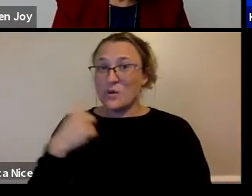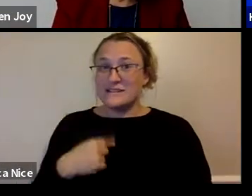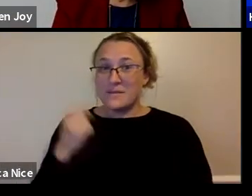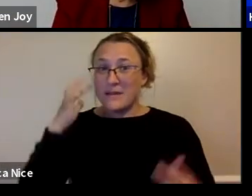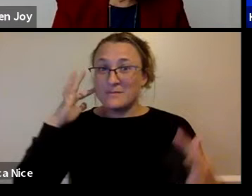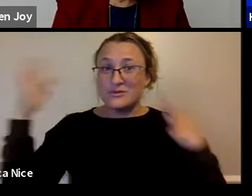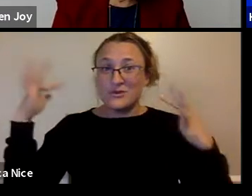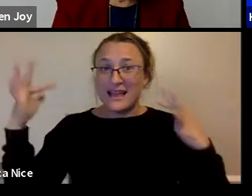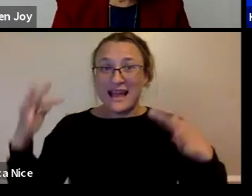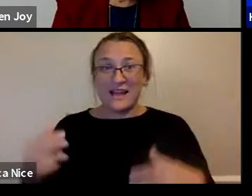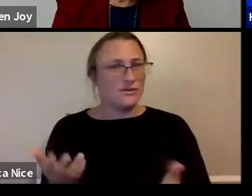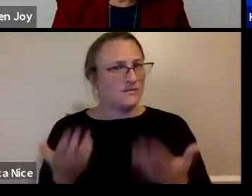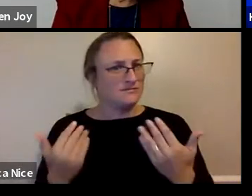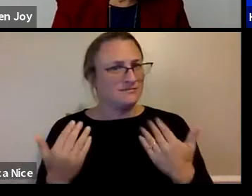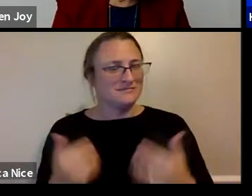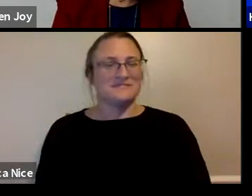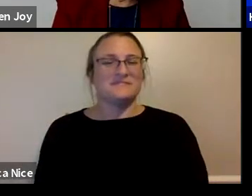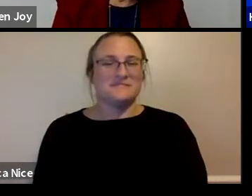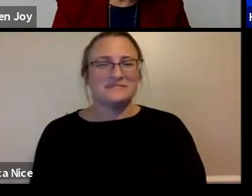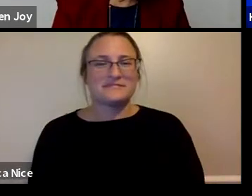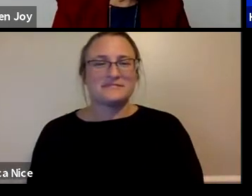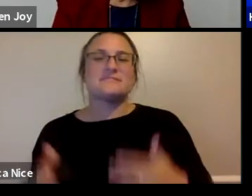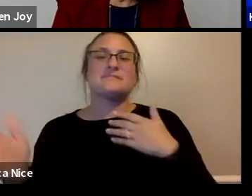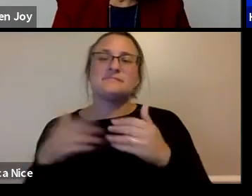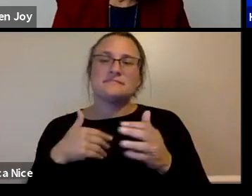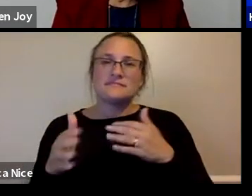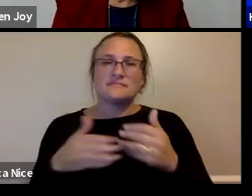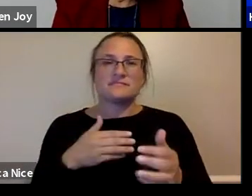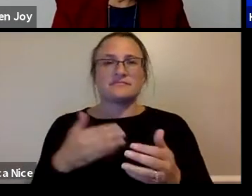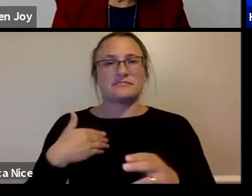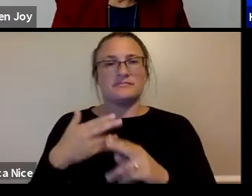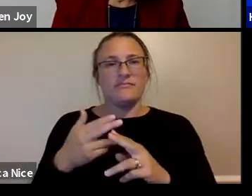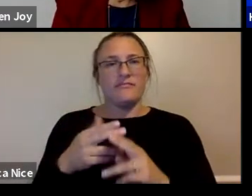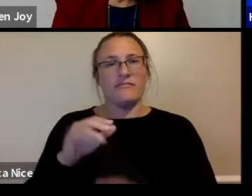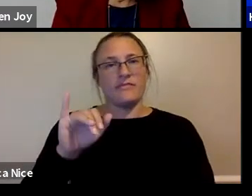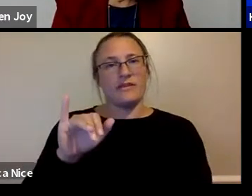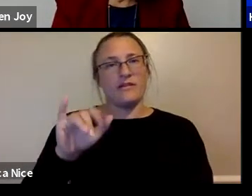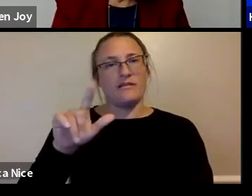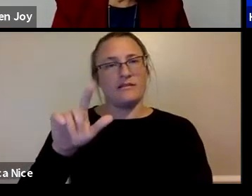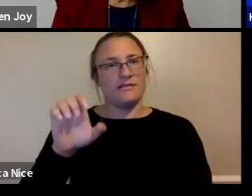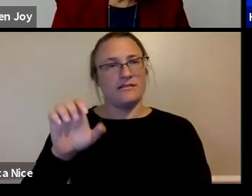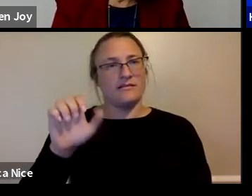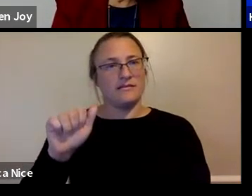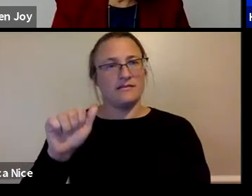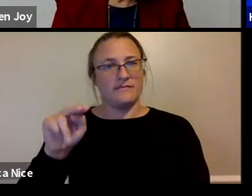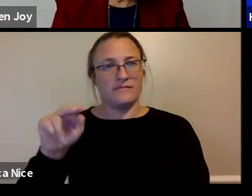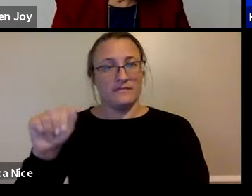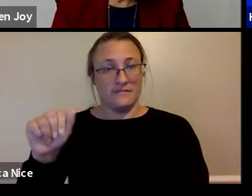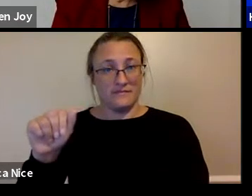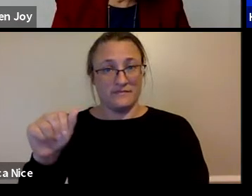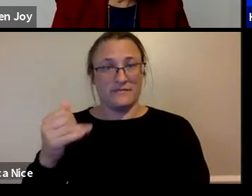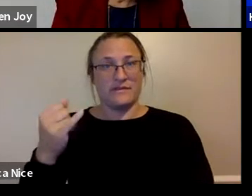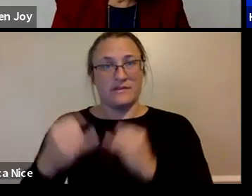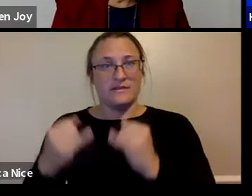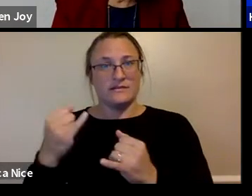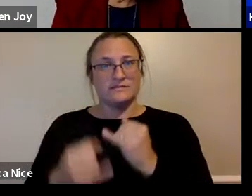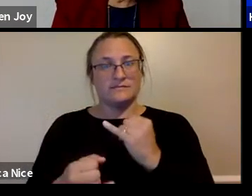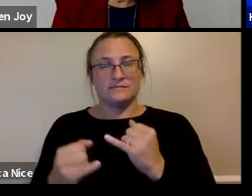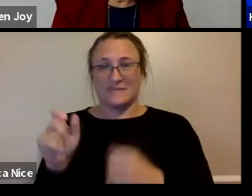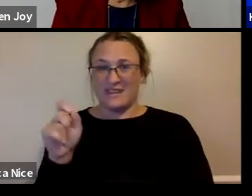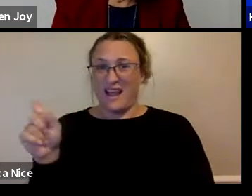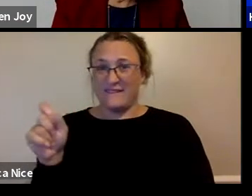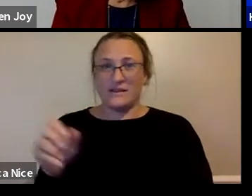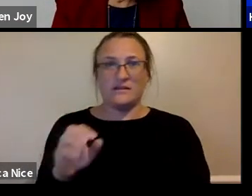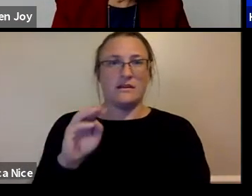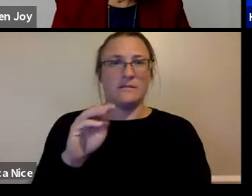loud. No. So anyway, Ileana, it's Ileana. Last name is hyphenated.